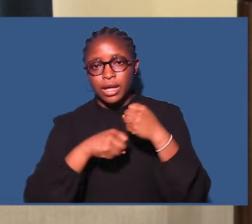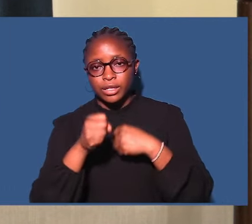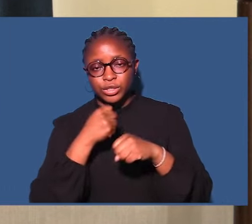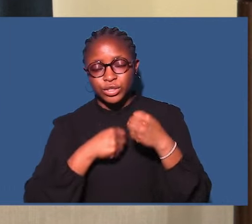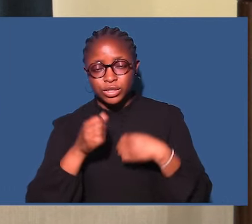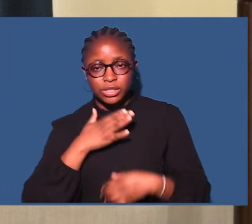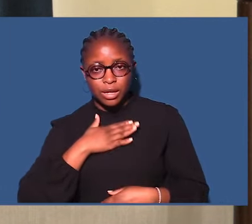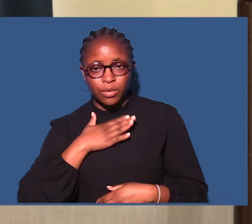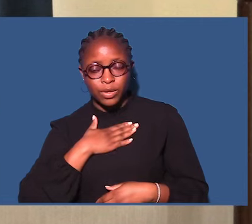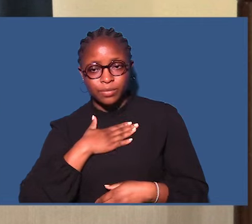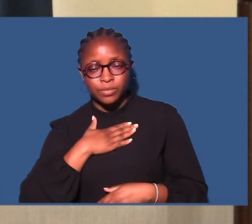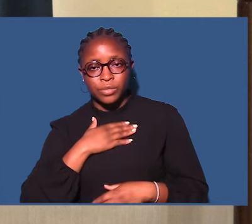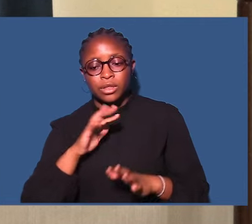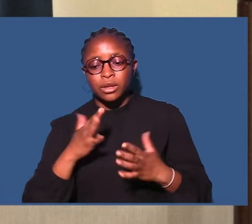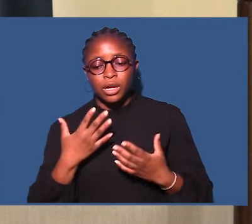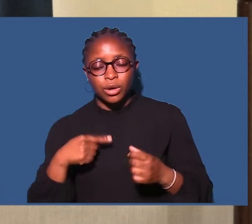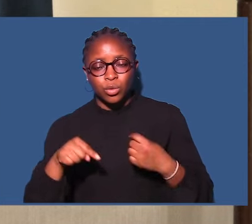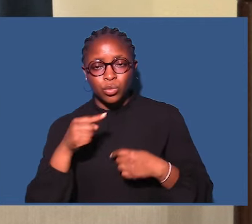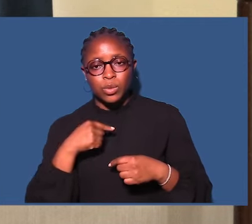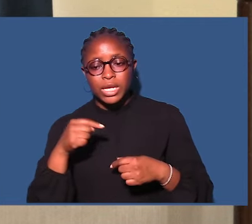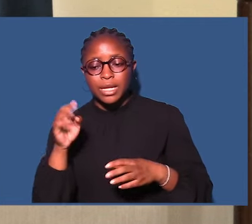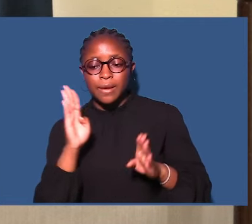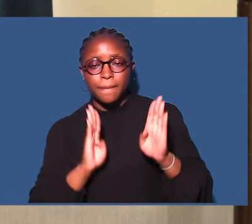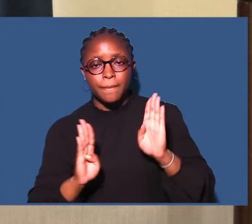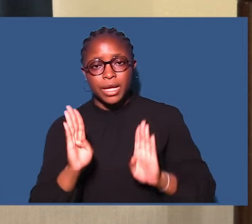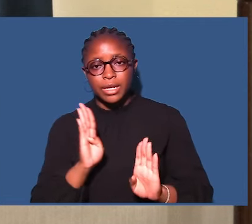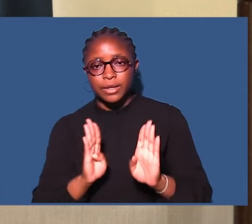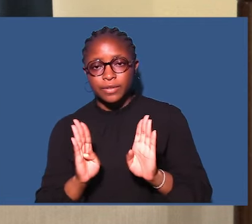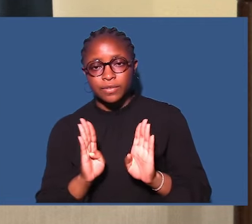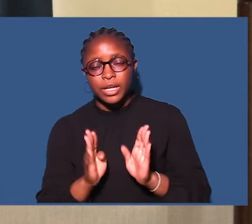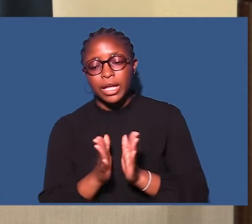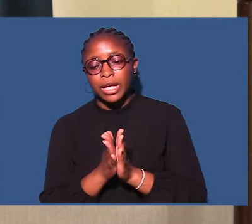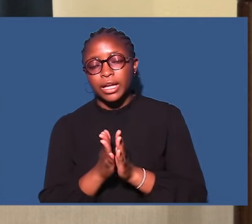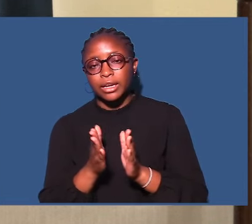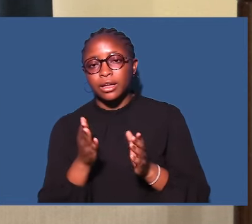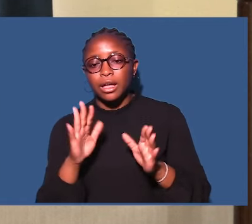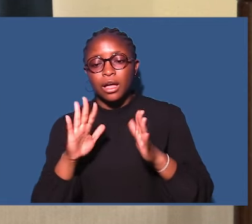our conduct, and in our words.